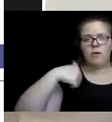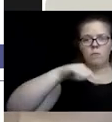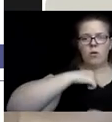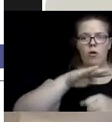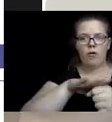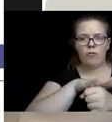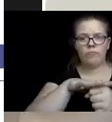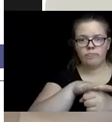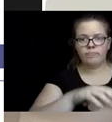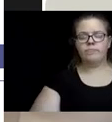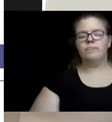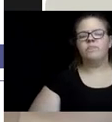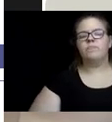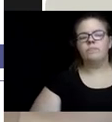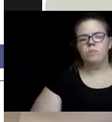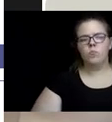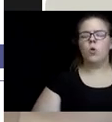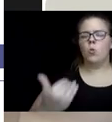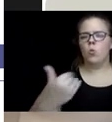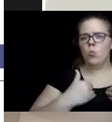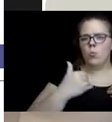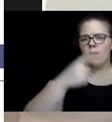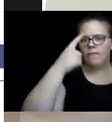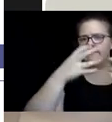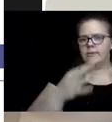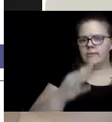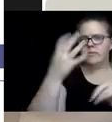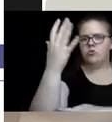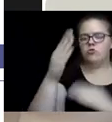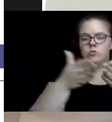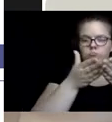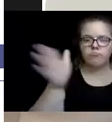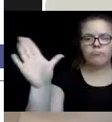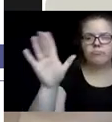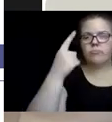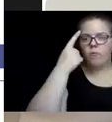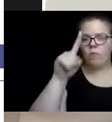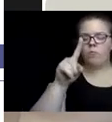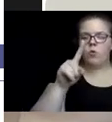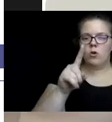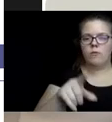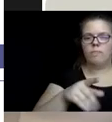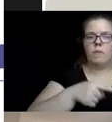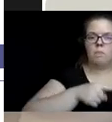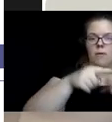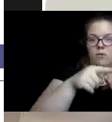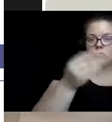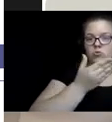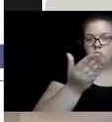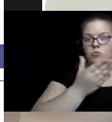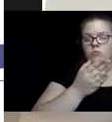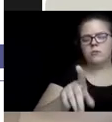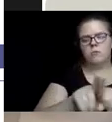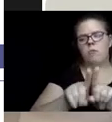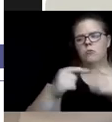So we have decision trees that are generic for professional services, but we also have